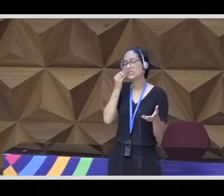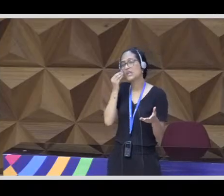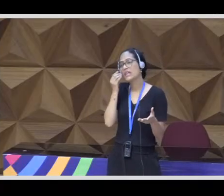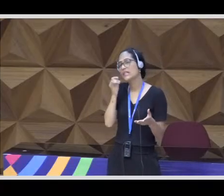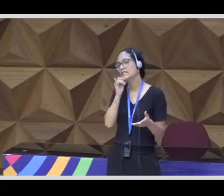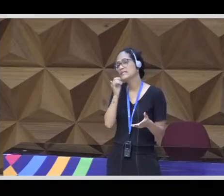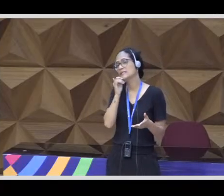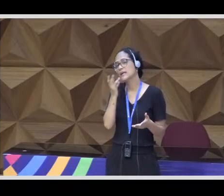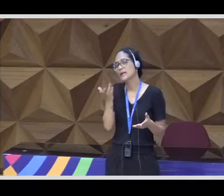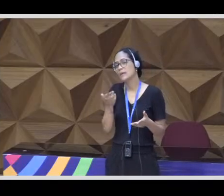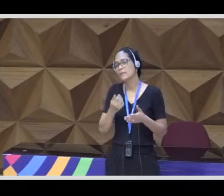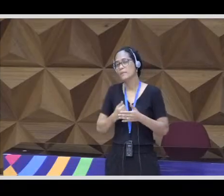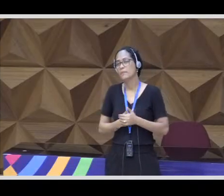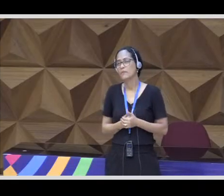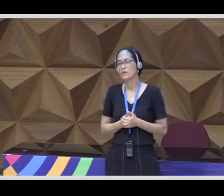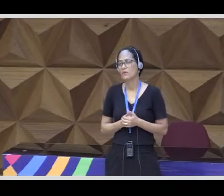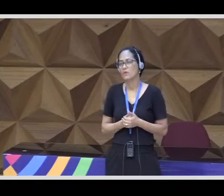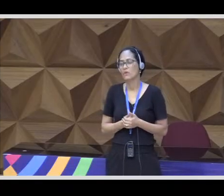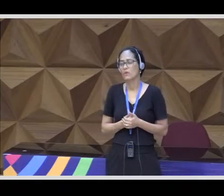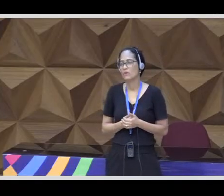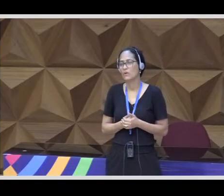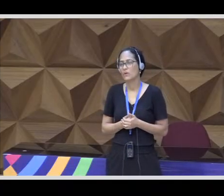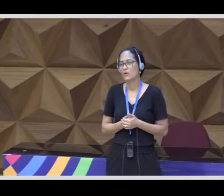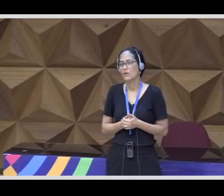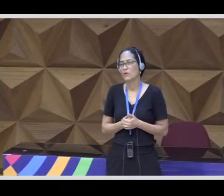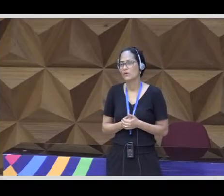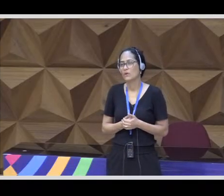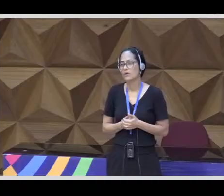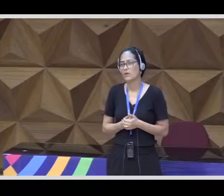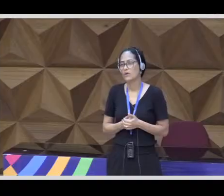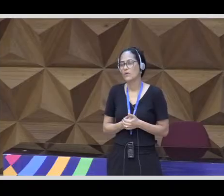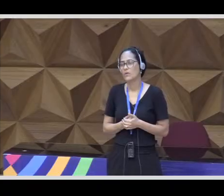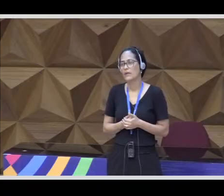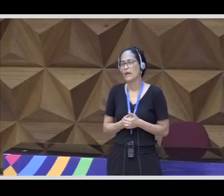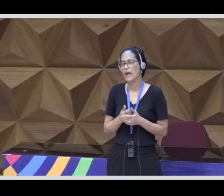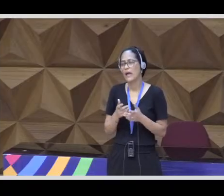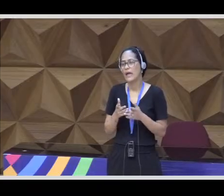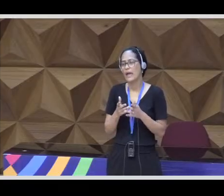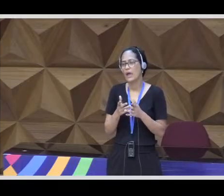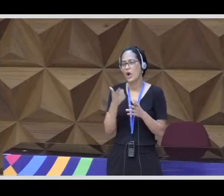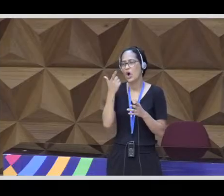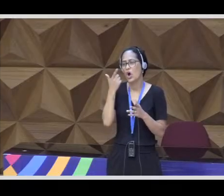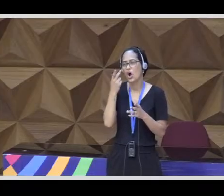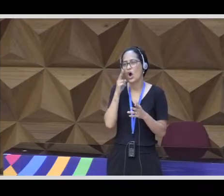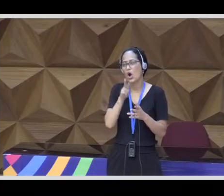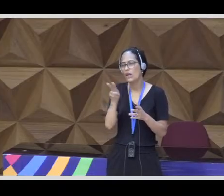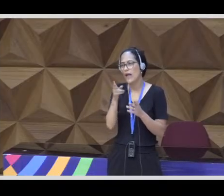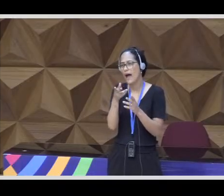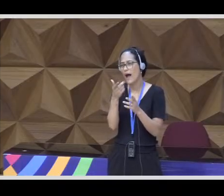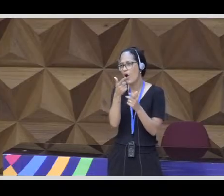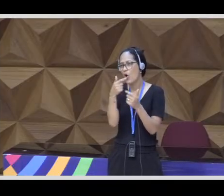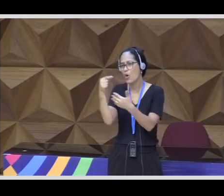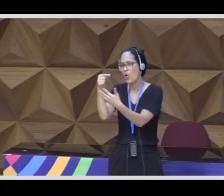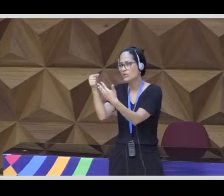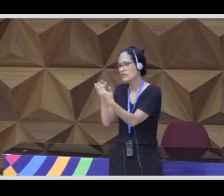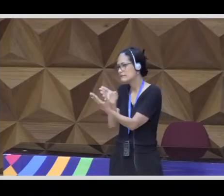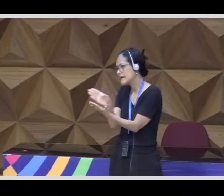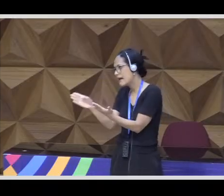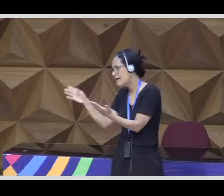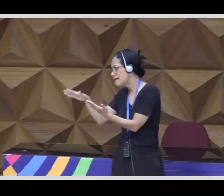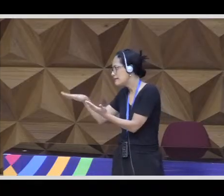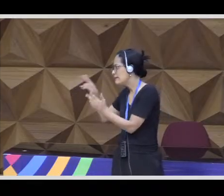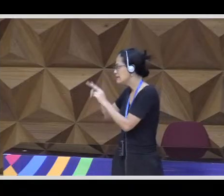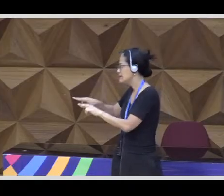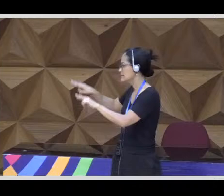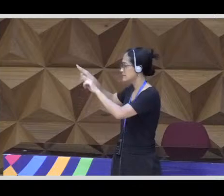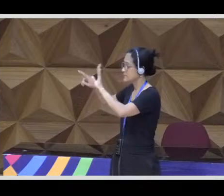get rid of it, but to get out of it and extend it in some other senses. Yeah, I mean, a lot of my work is in the area of haptics, so I'm